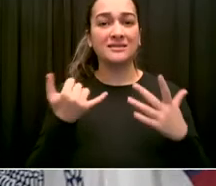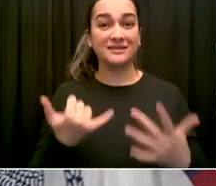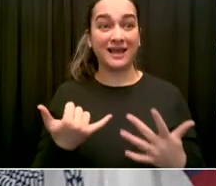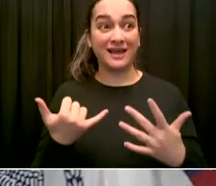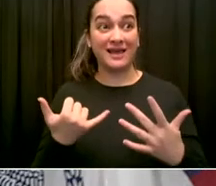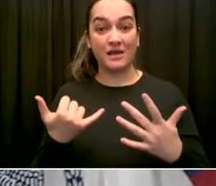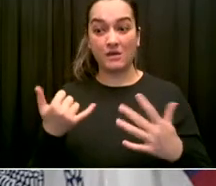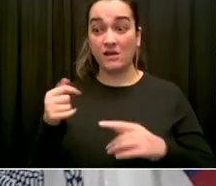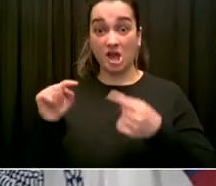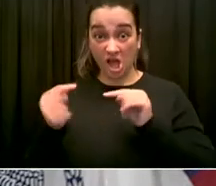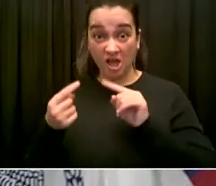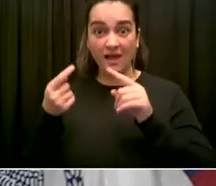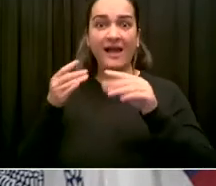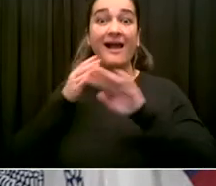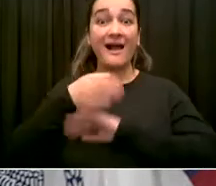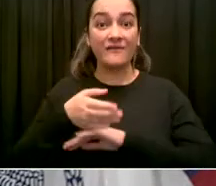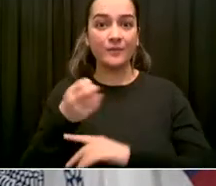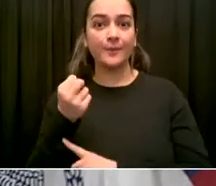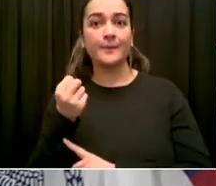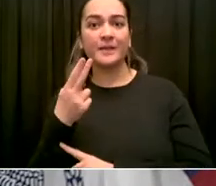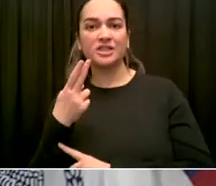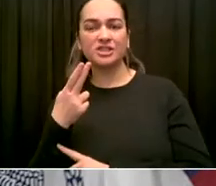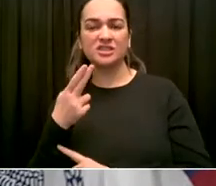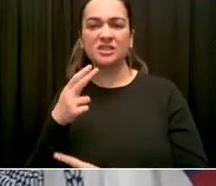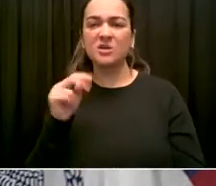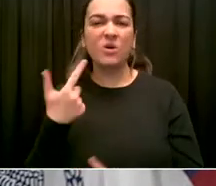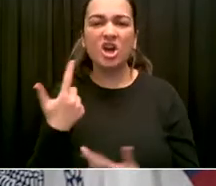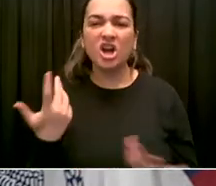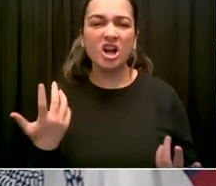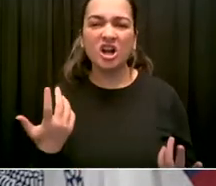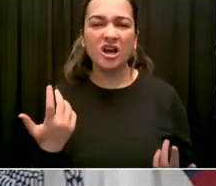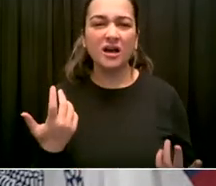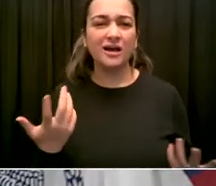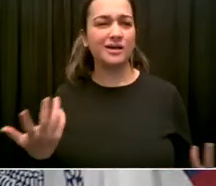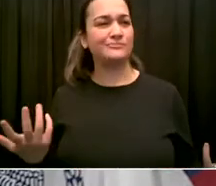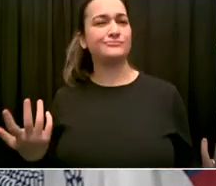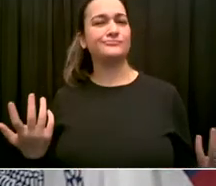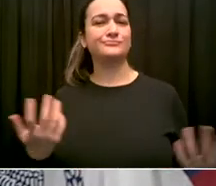works nowadays. So my honest answer is protect the pitchers,